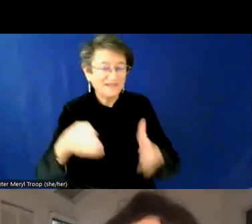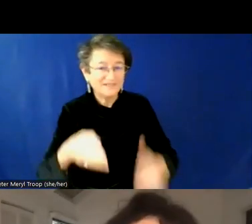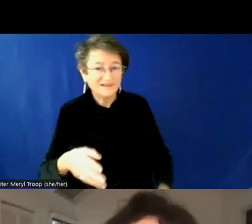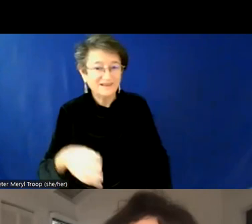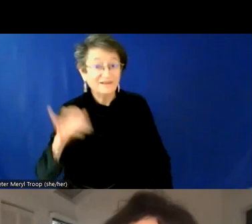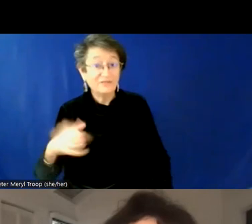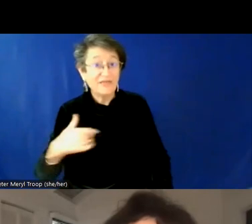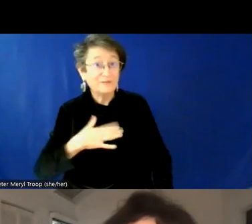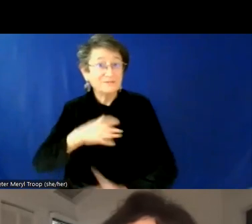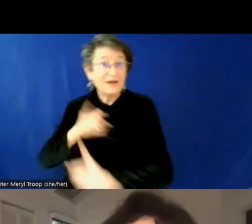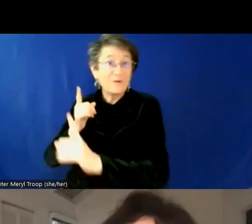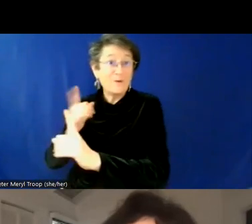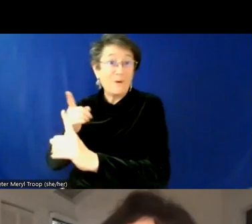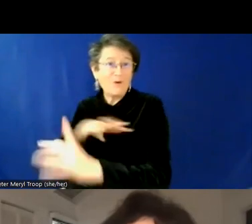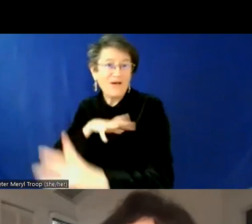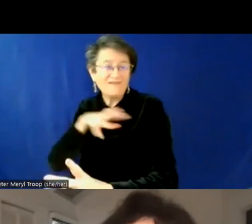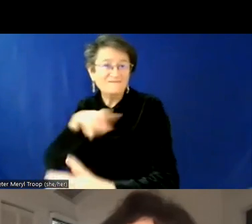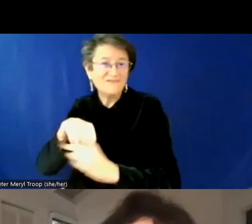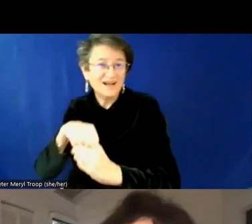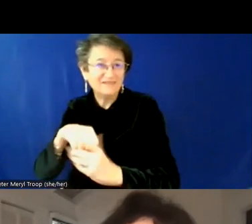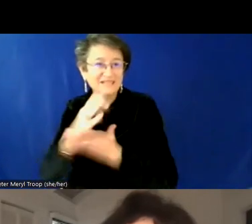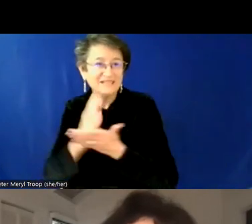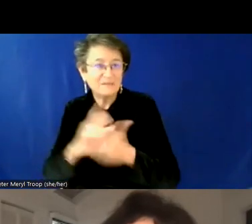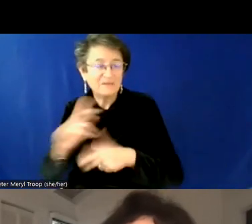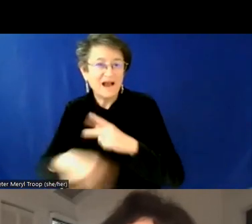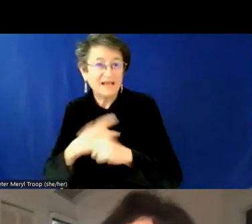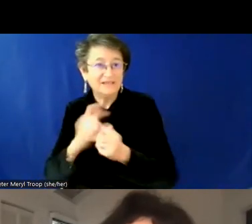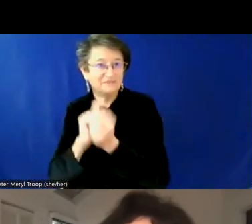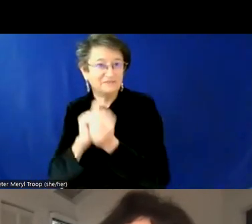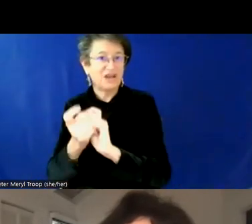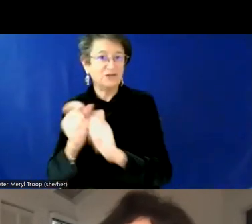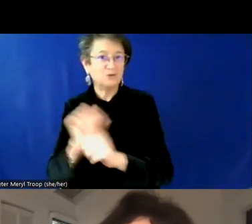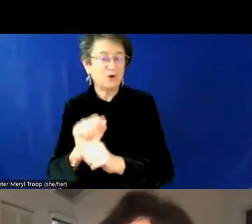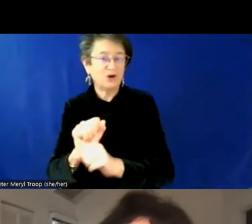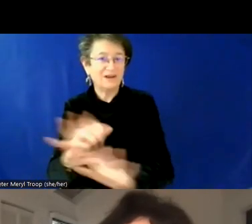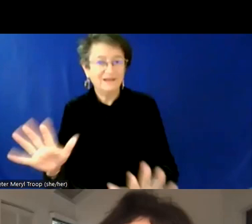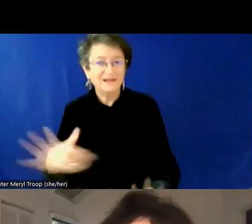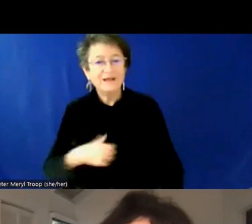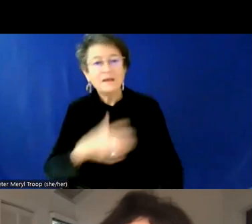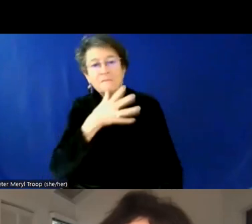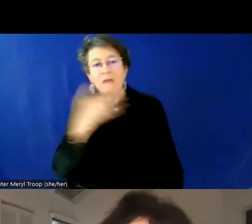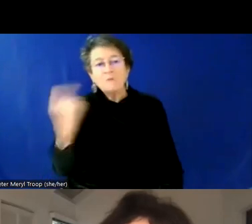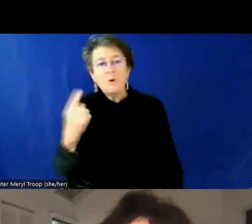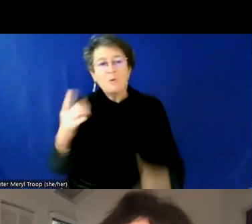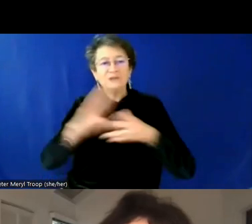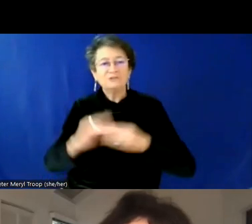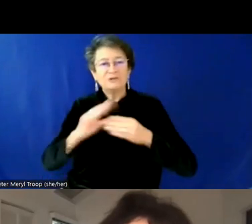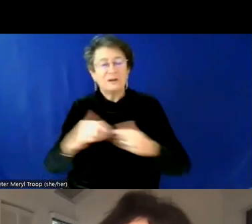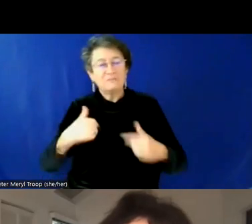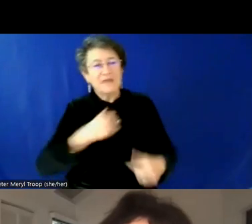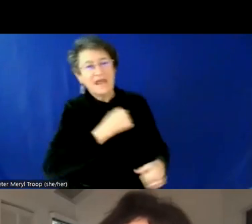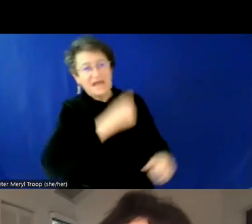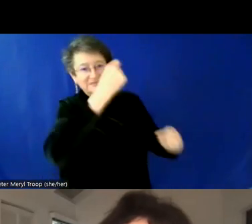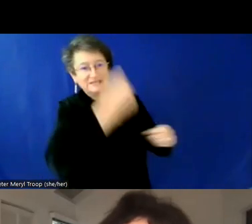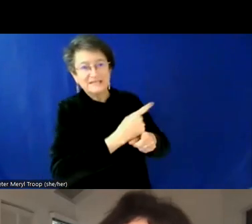an aspiration of mine was to get involved in, in some kind of dedicated change work. And she always kind of had this phrase that she would tell my, my sibling and I, you know, when you grow up, you